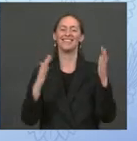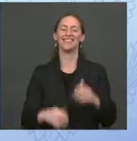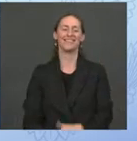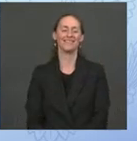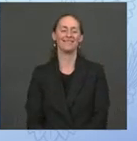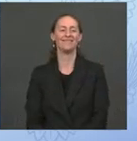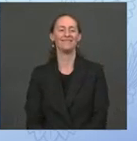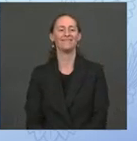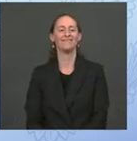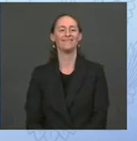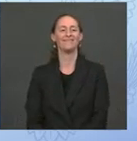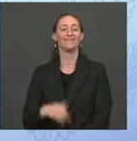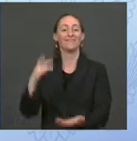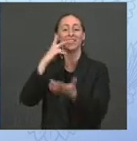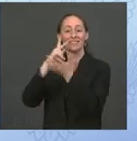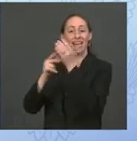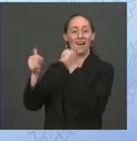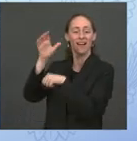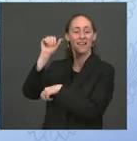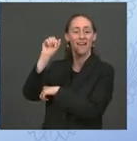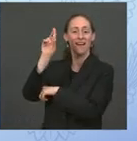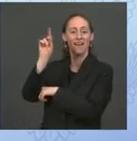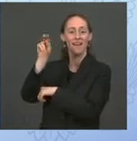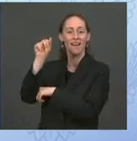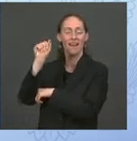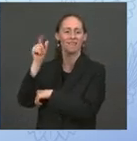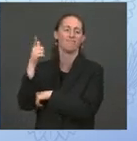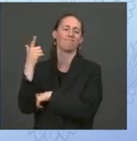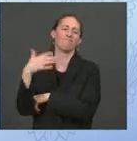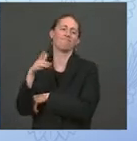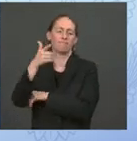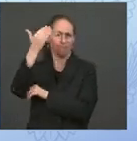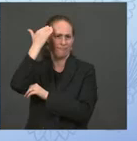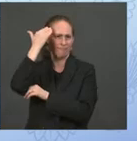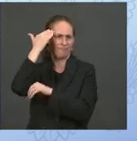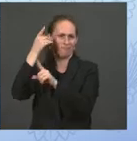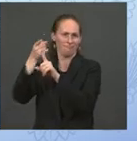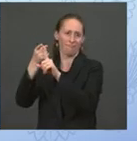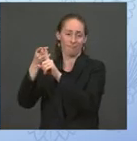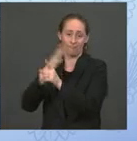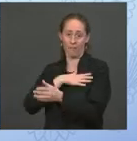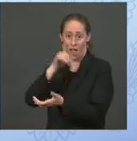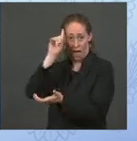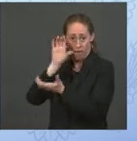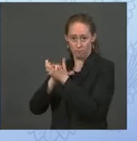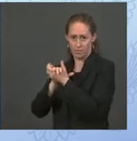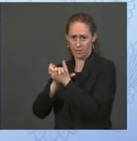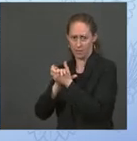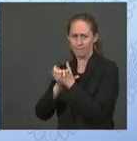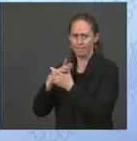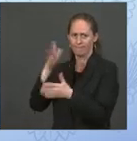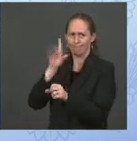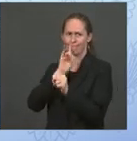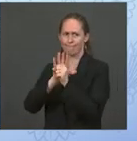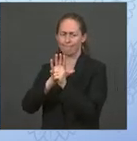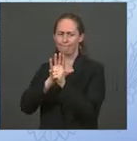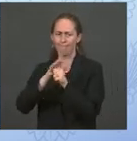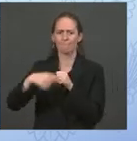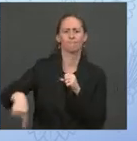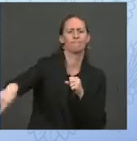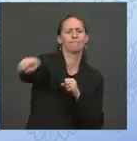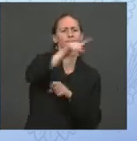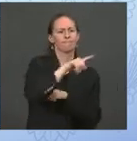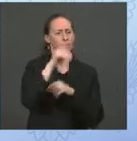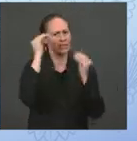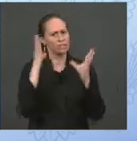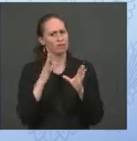Secretary Cardona, as you know, my husband made a promise to educators across America